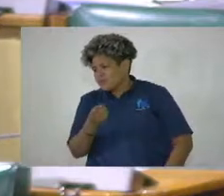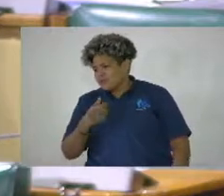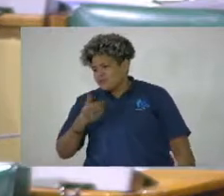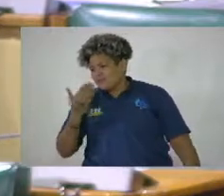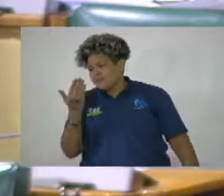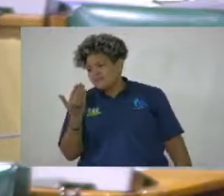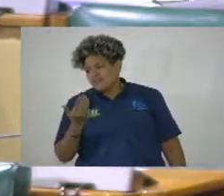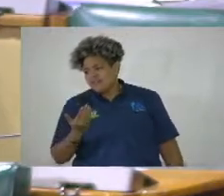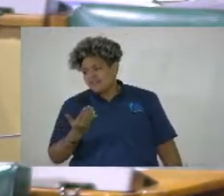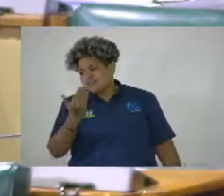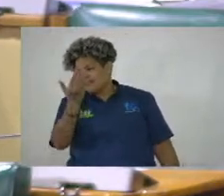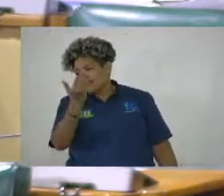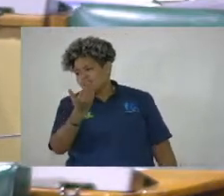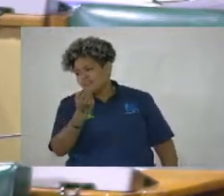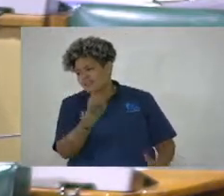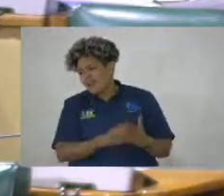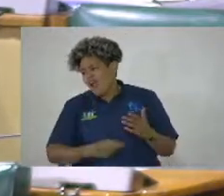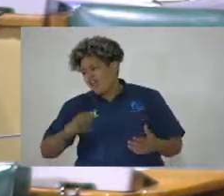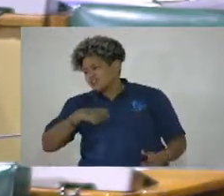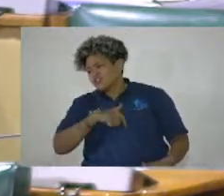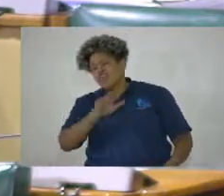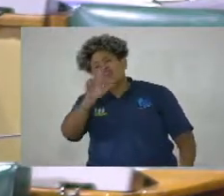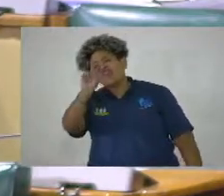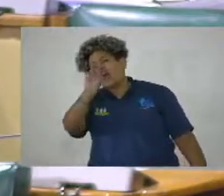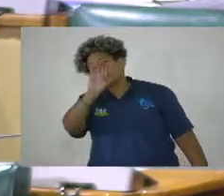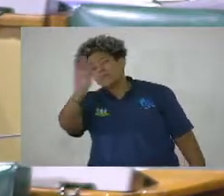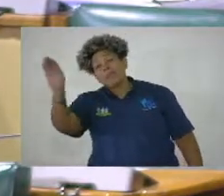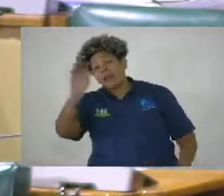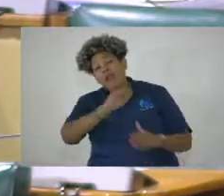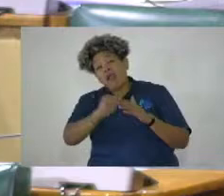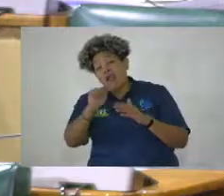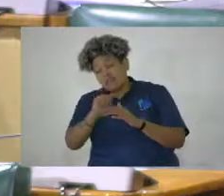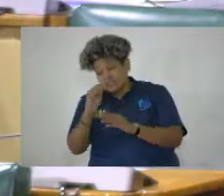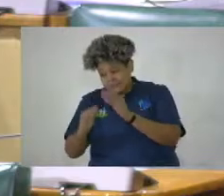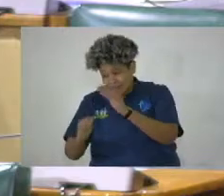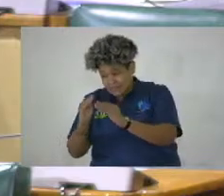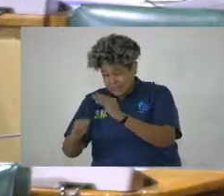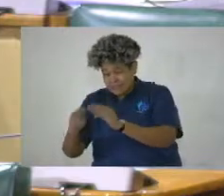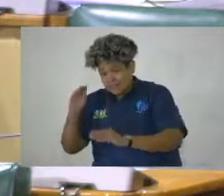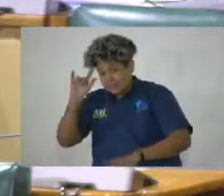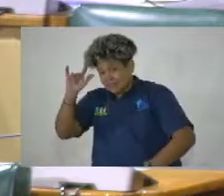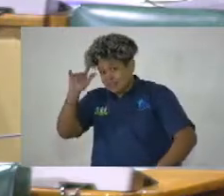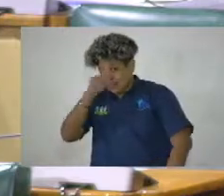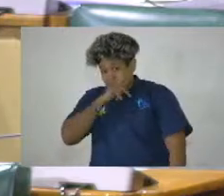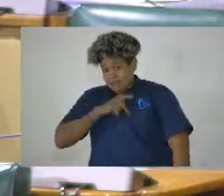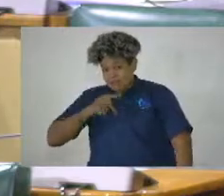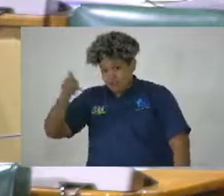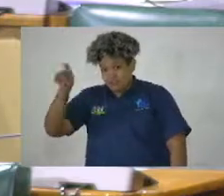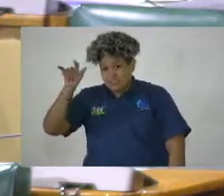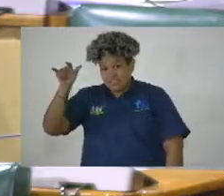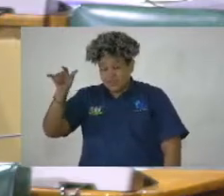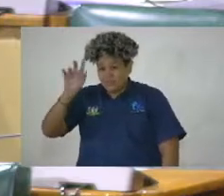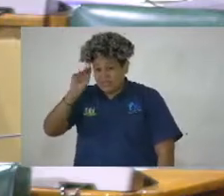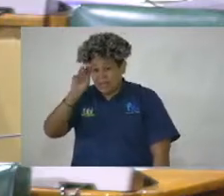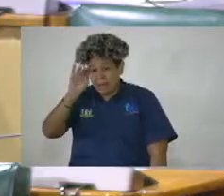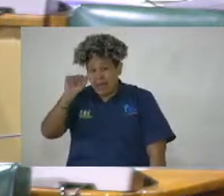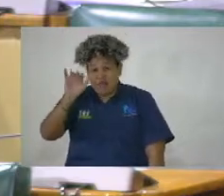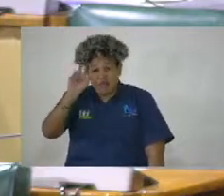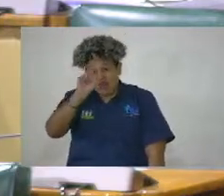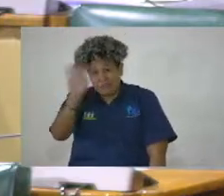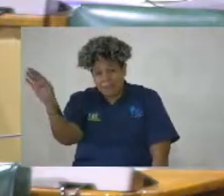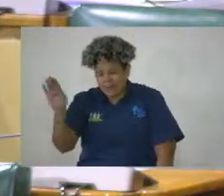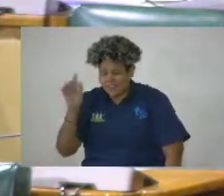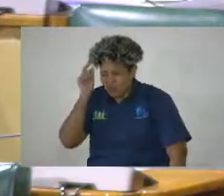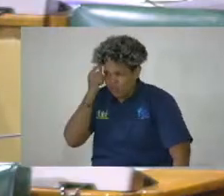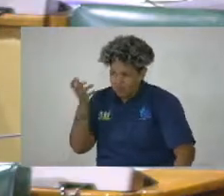15 billion, no, not 15, it's going to cost us $30 billion for the expansion at the Norman Manley International Airport. So the